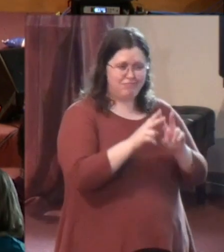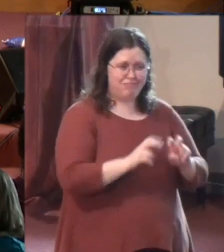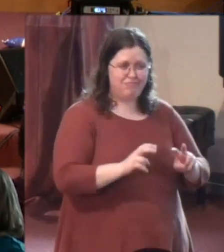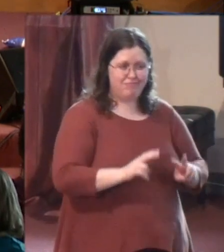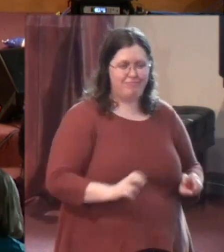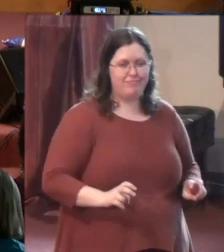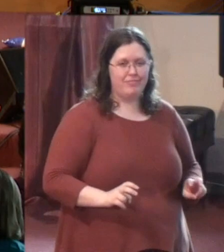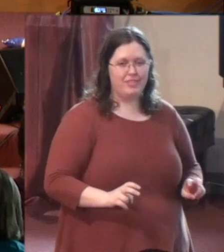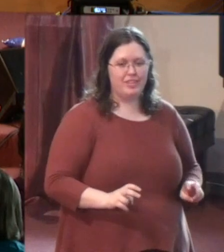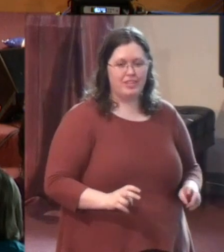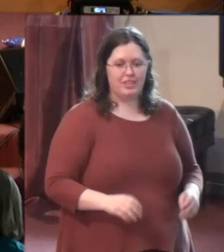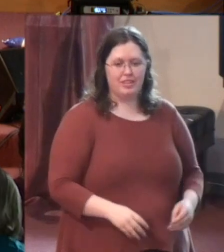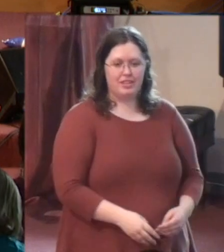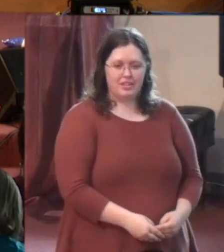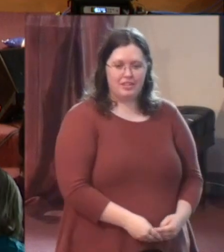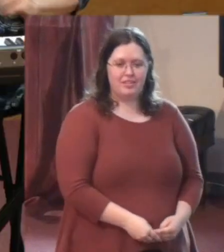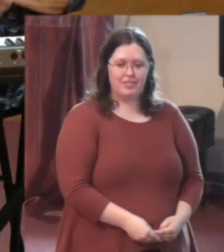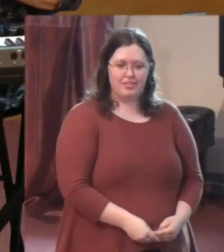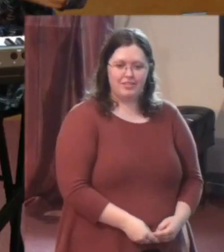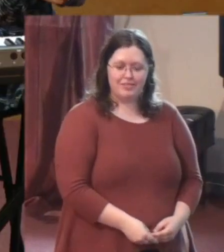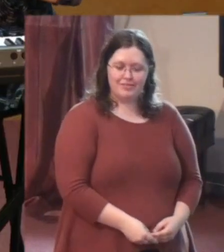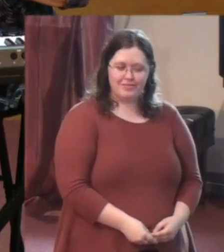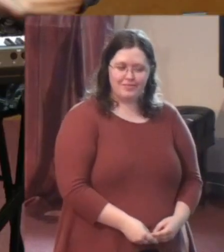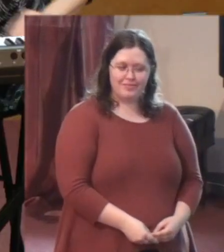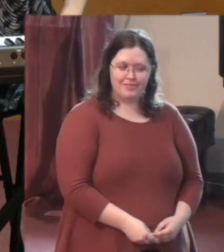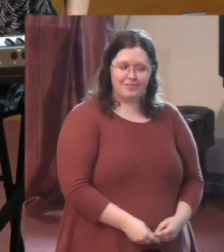Which allows you to have even more fun.